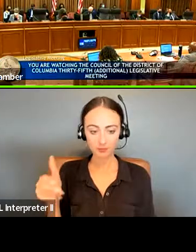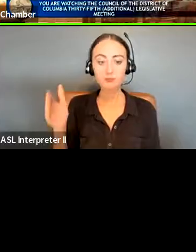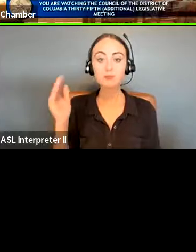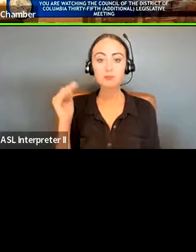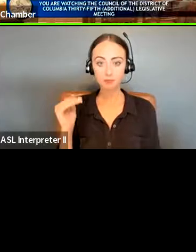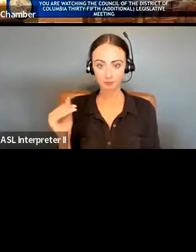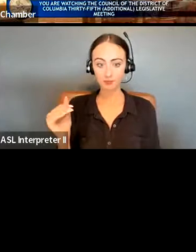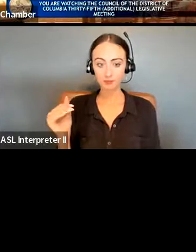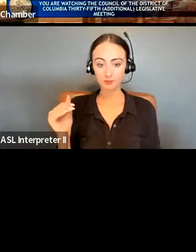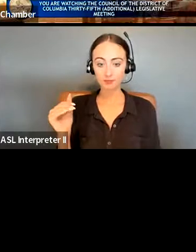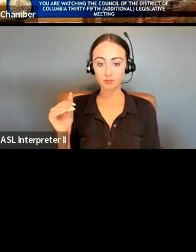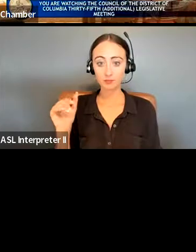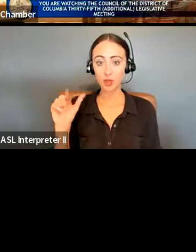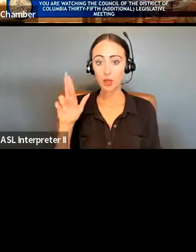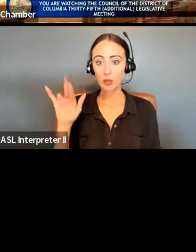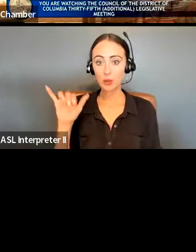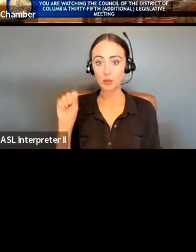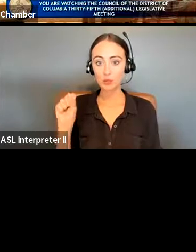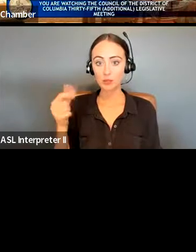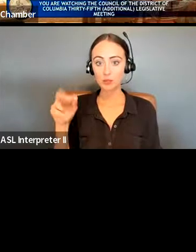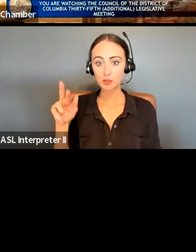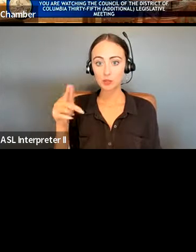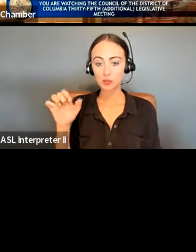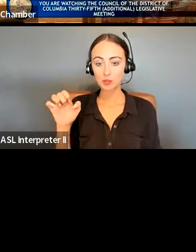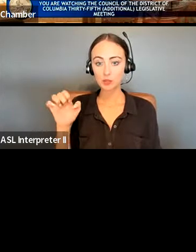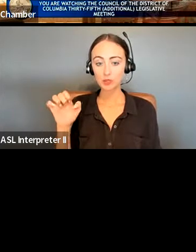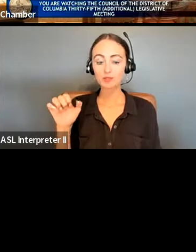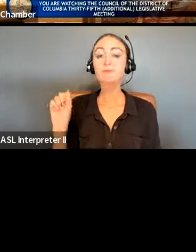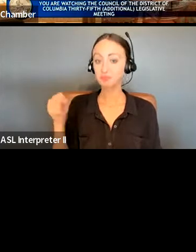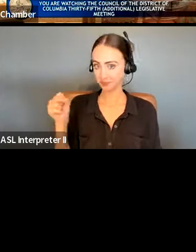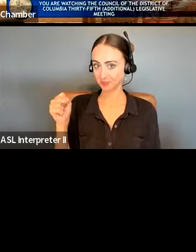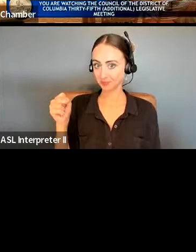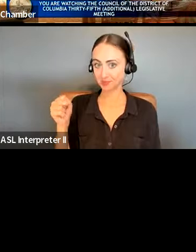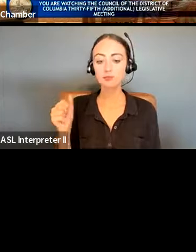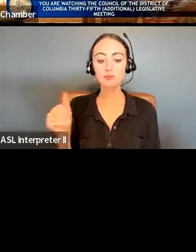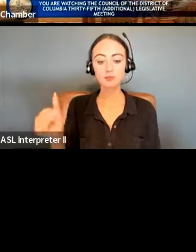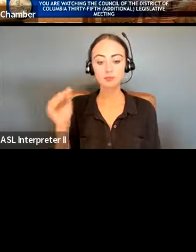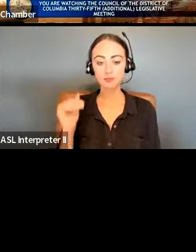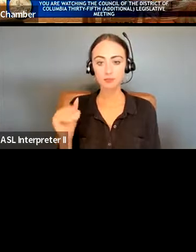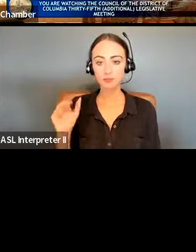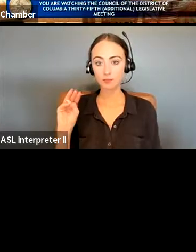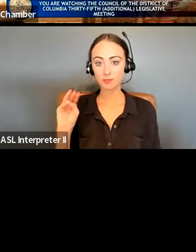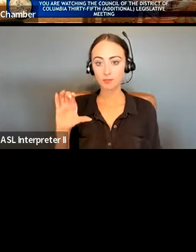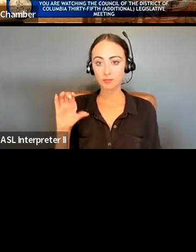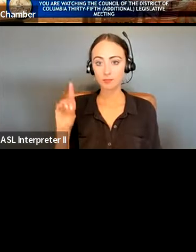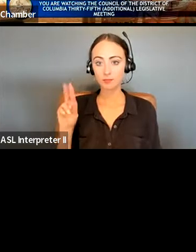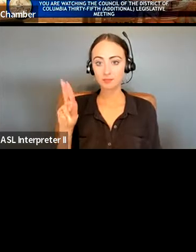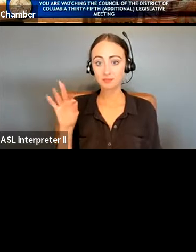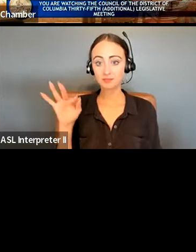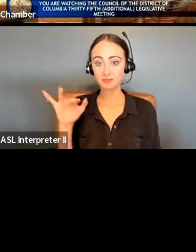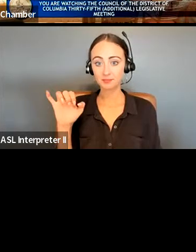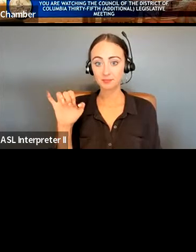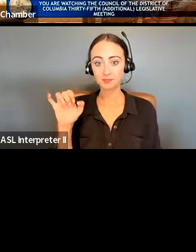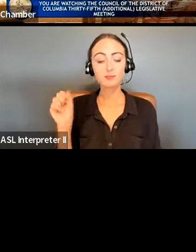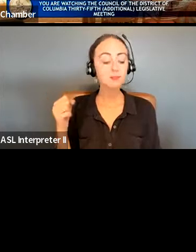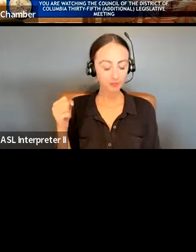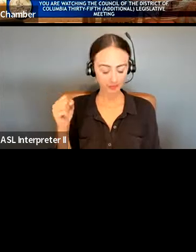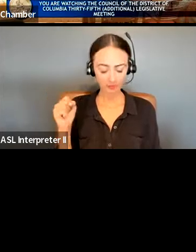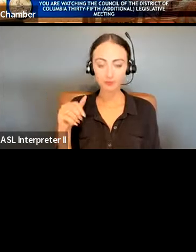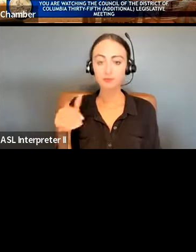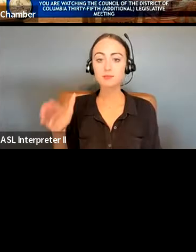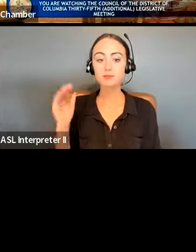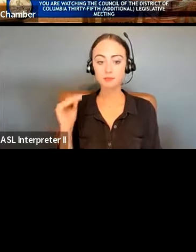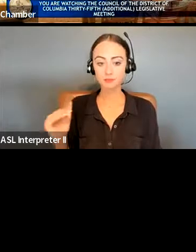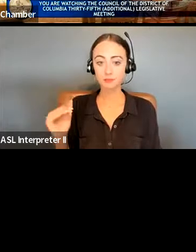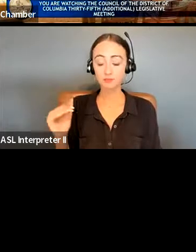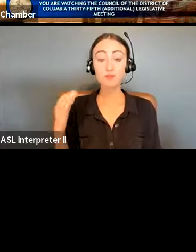yes. Councilmember Lewis George. Yes. Councilmember Lewis George votes yes. Councilmember McDuffie. Yes. Councilmember McDuffie votes